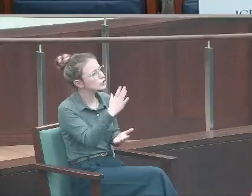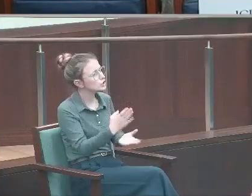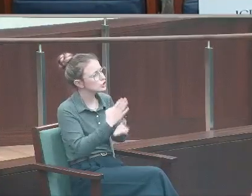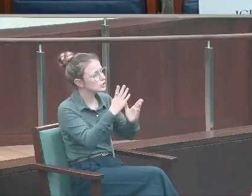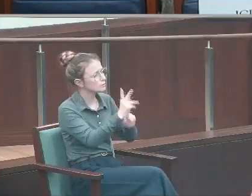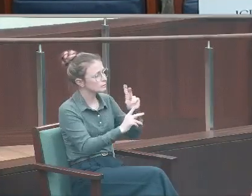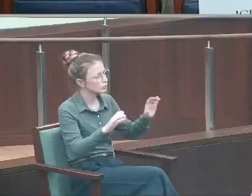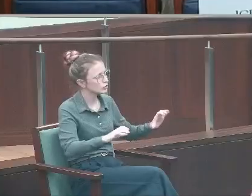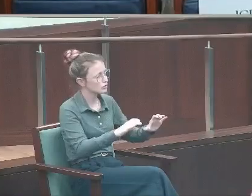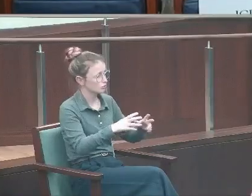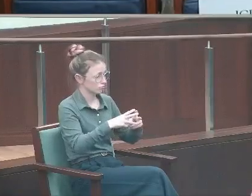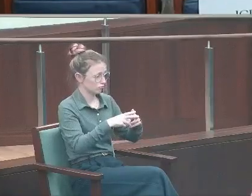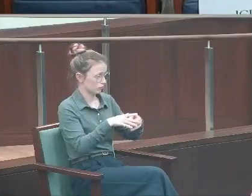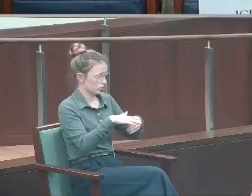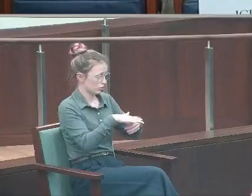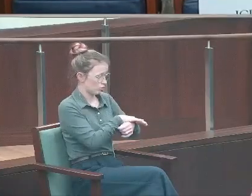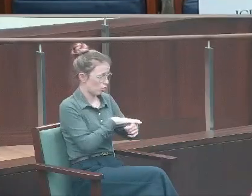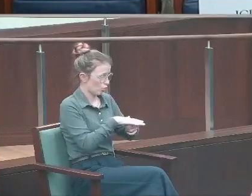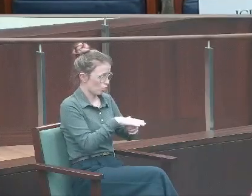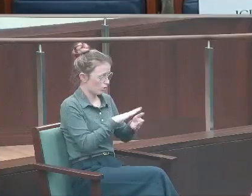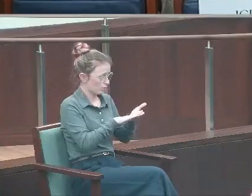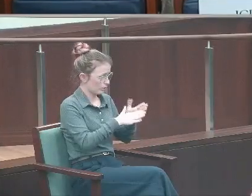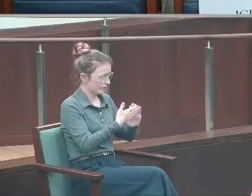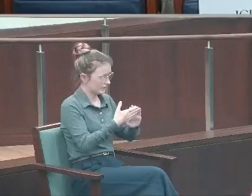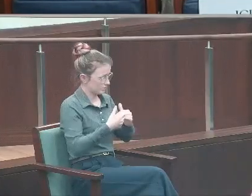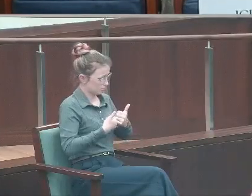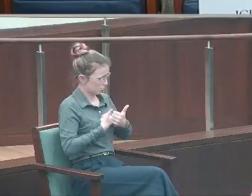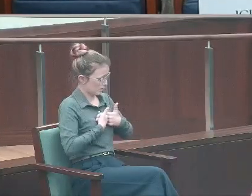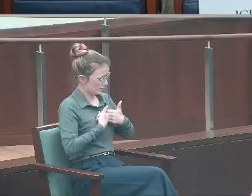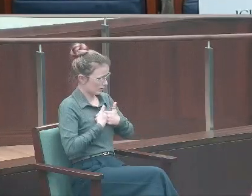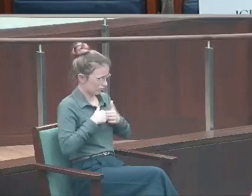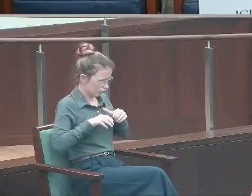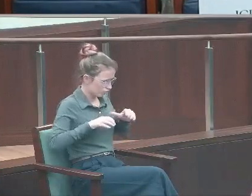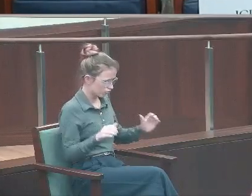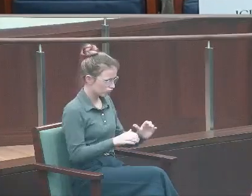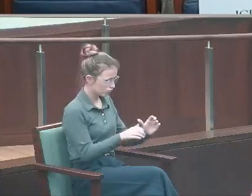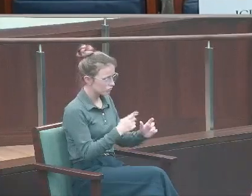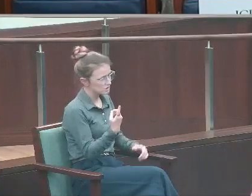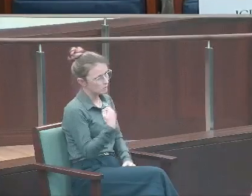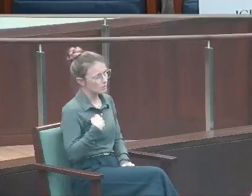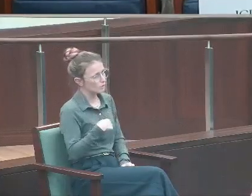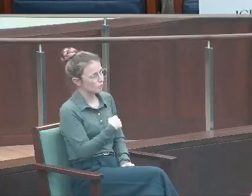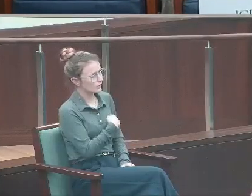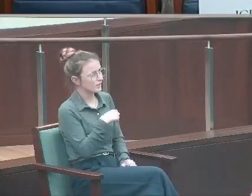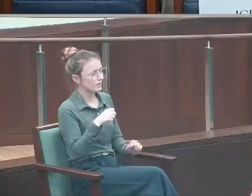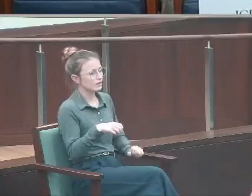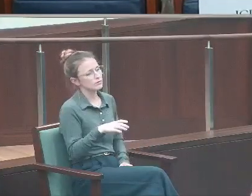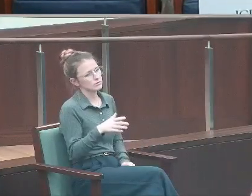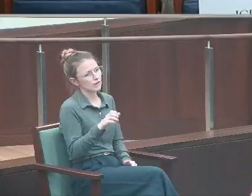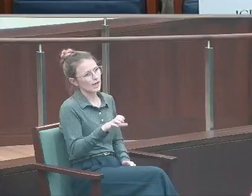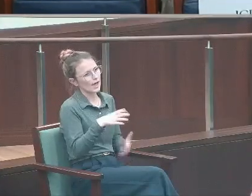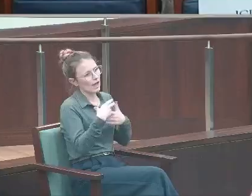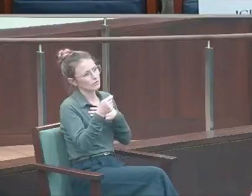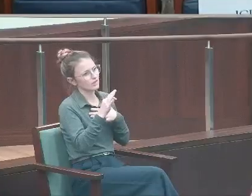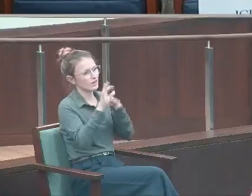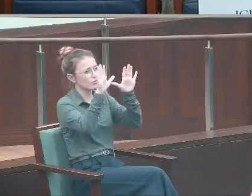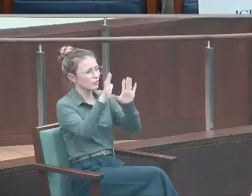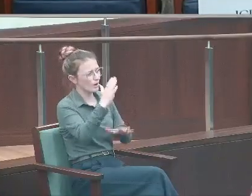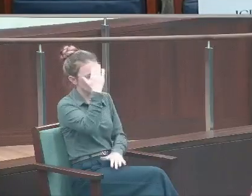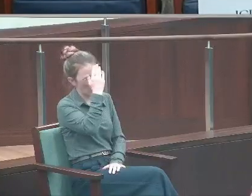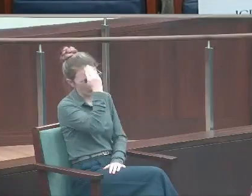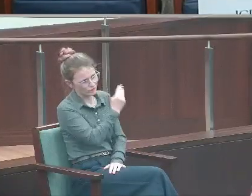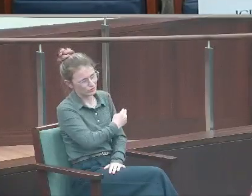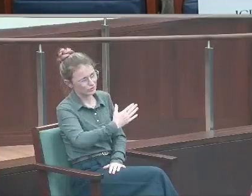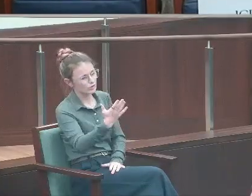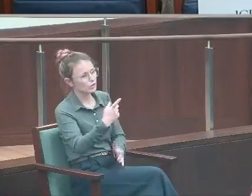in their local communities as an individual, something that we can all, besides the great knowledge you've given us, take away